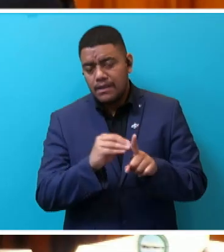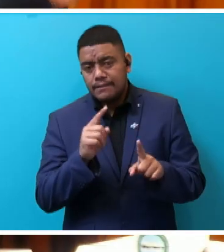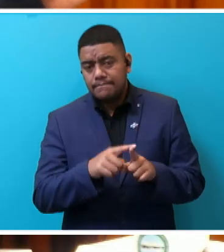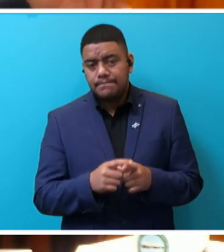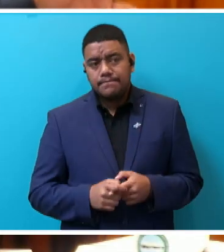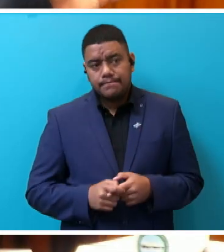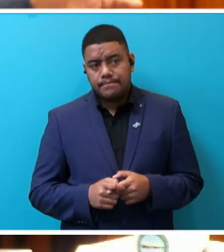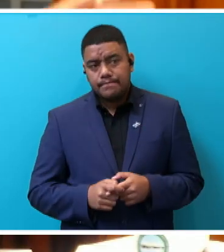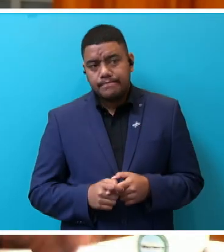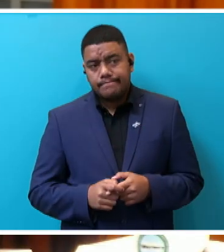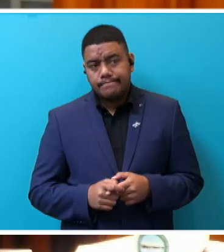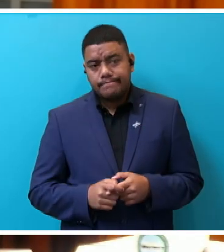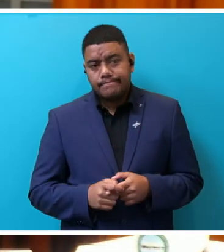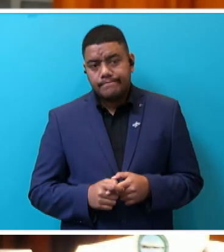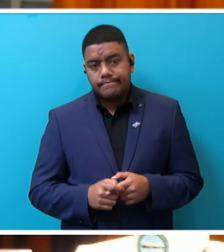being